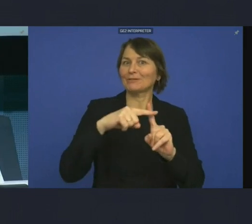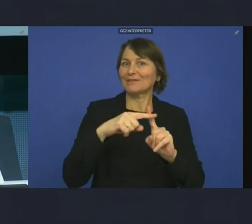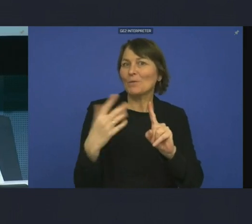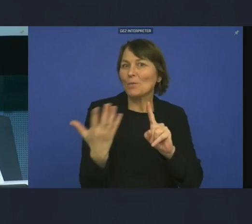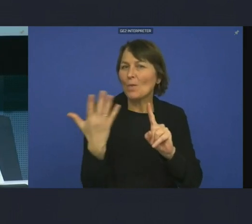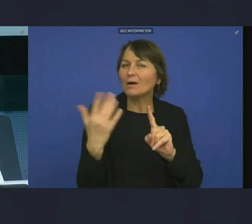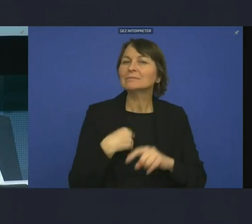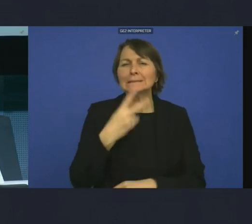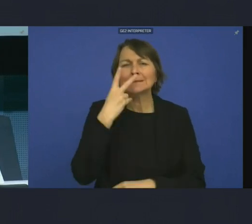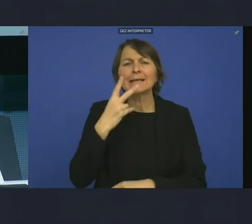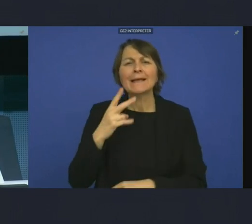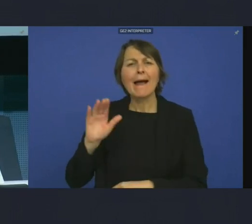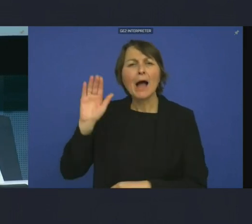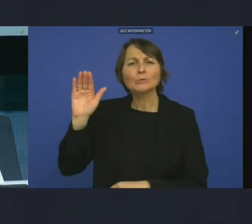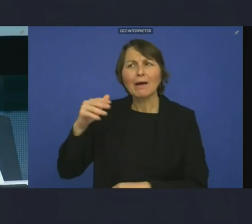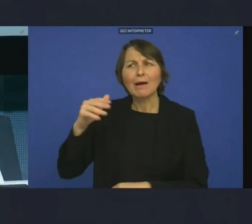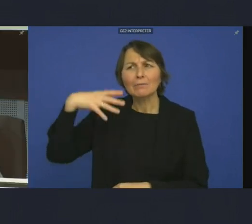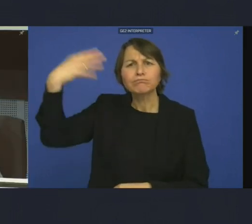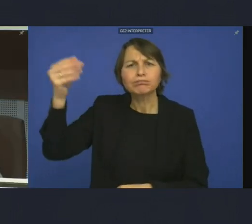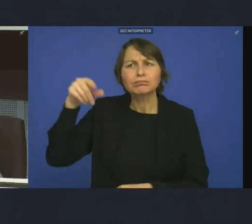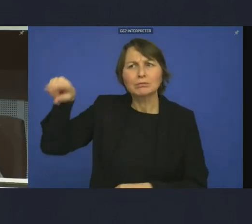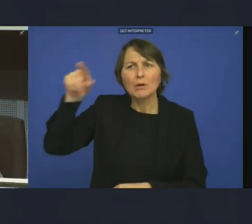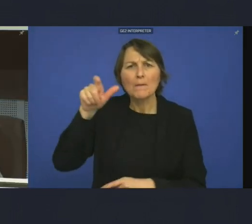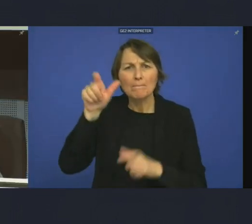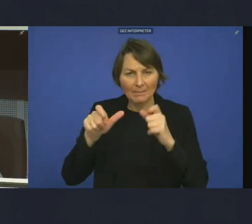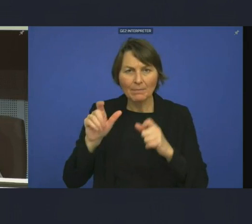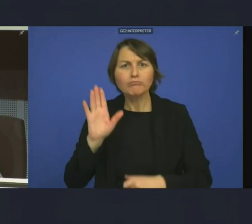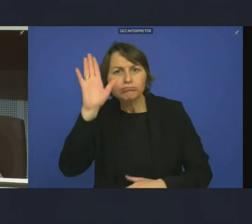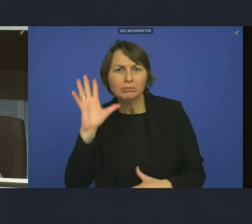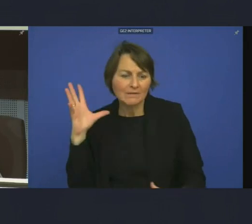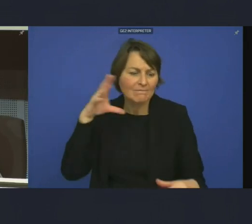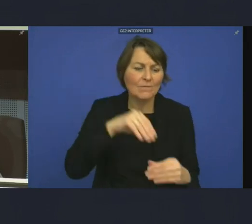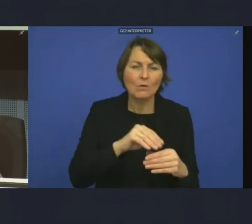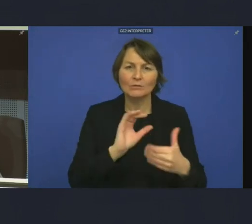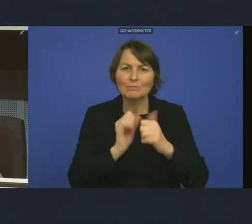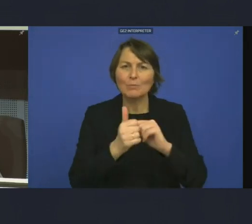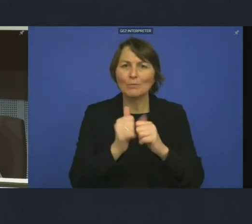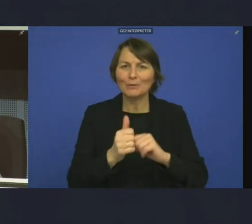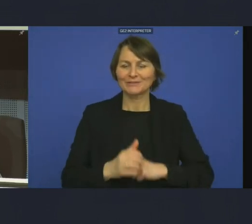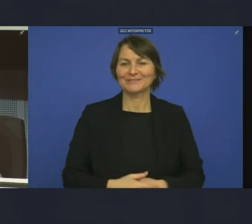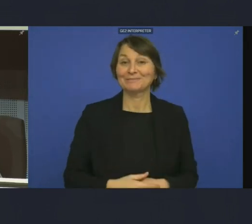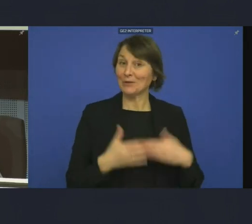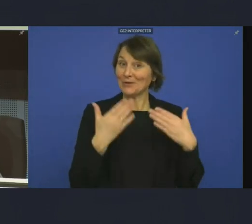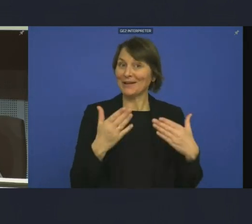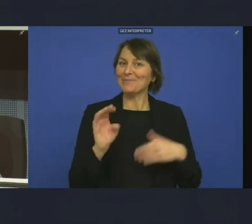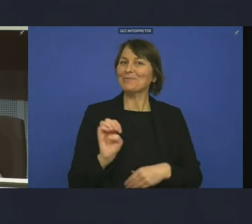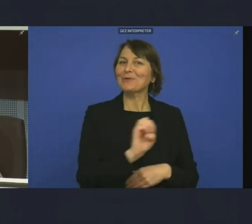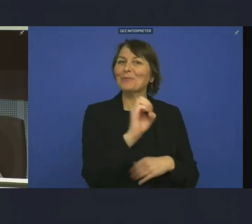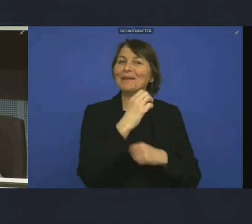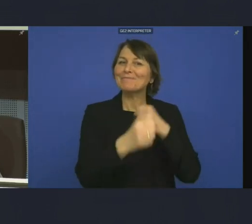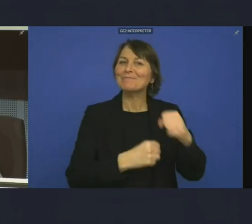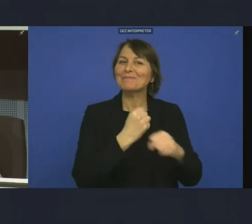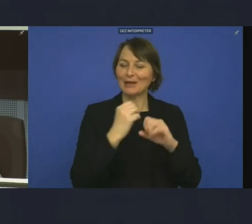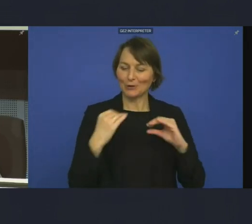or young people's point of view as well, since we are having this European Year of Youth at the moment, and Erasmus is also a